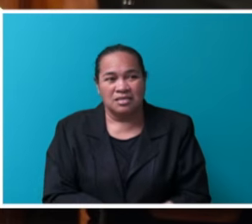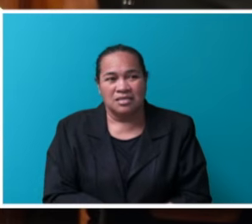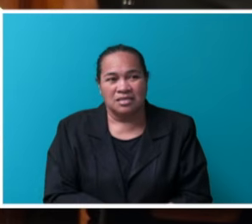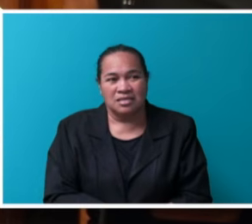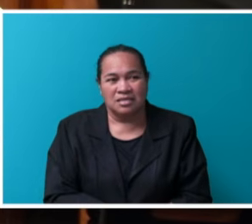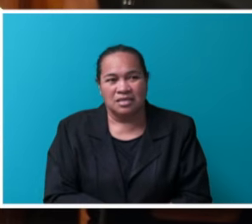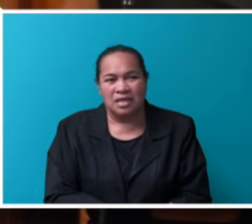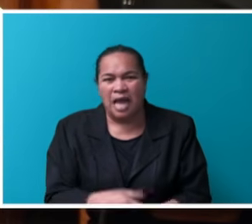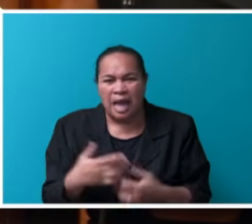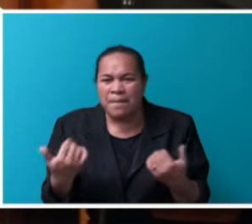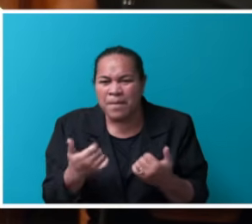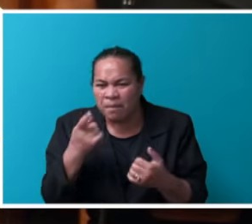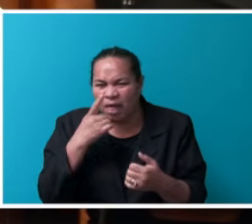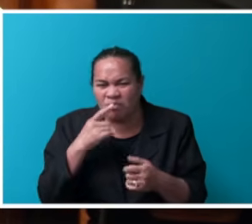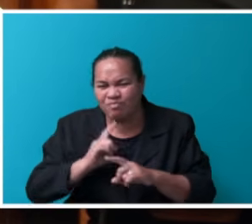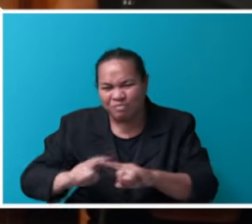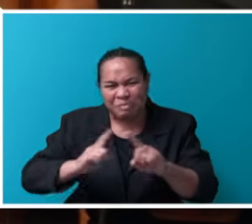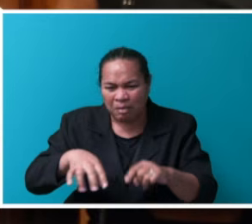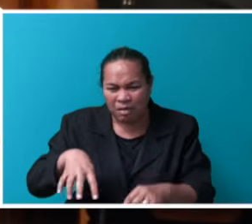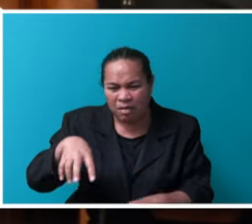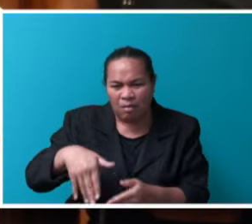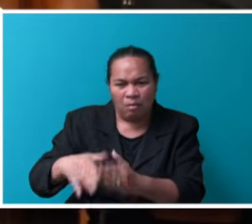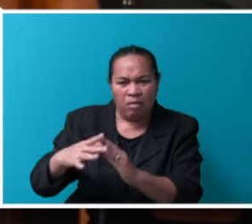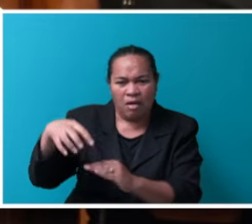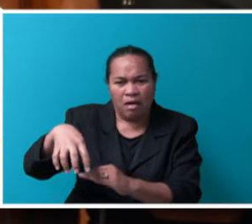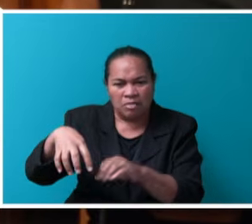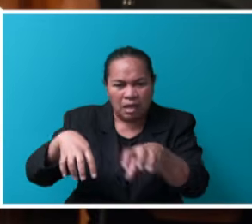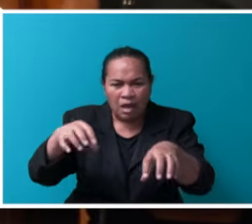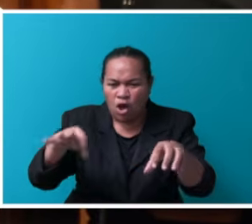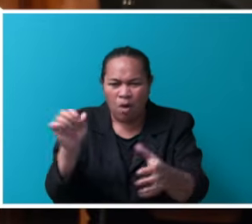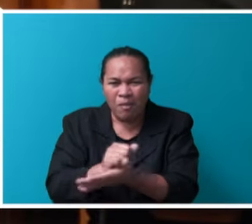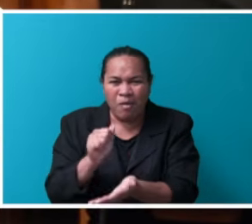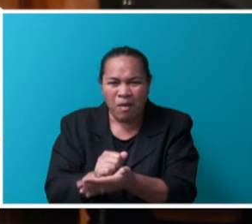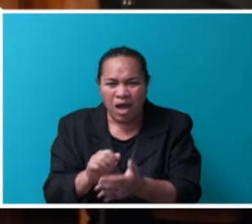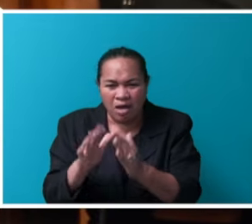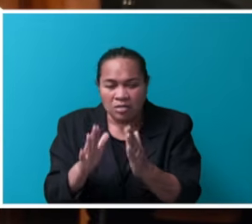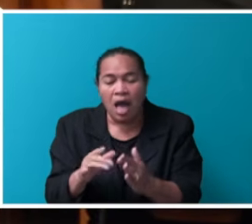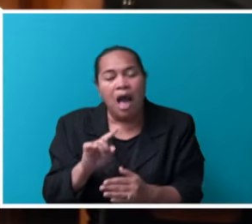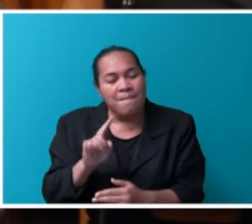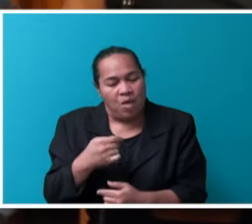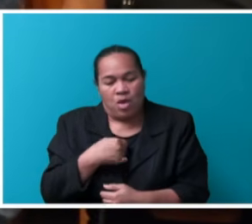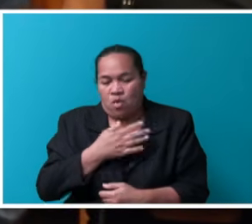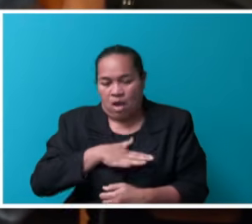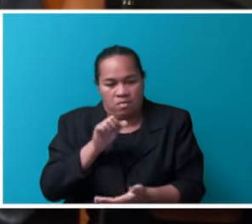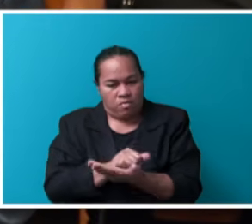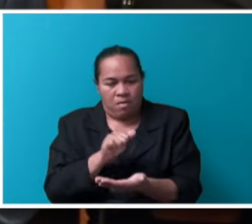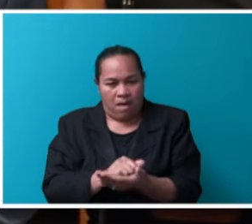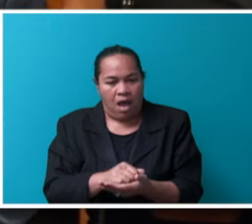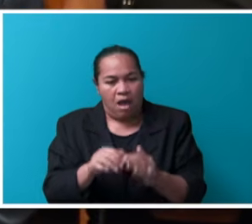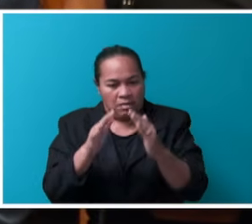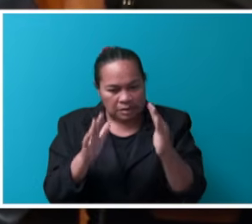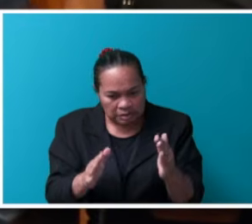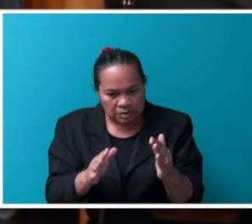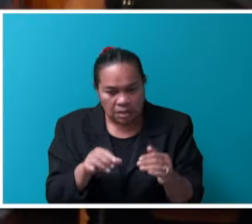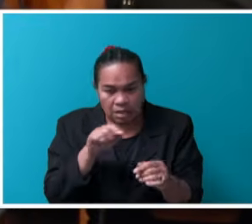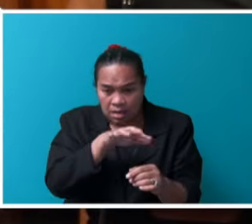in squatter settlements in Fiji is linked to our history, but we remain committed to redeveloping and formalizing our informal settlements with